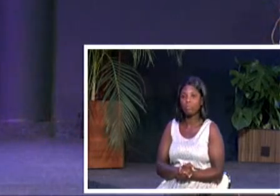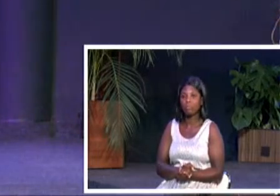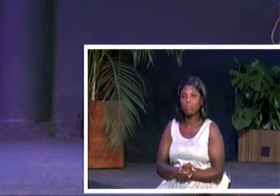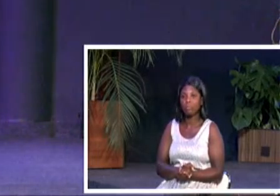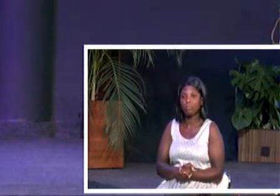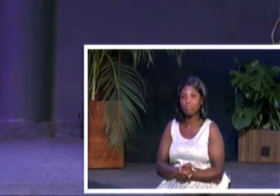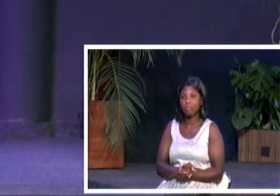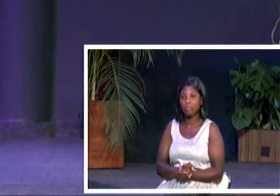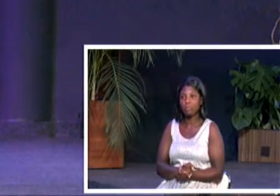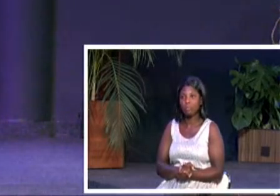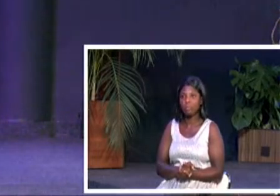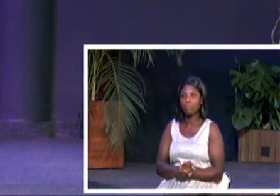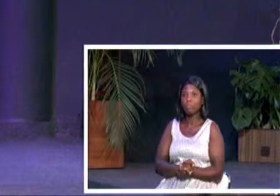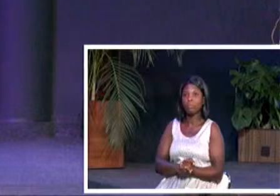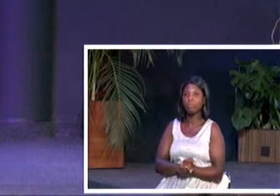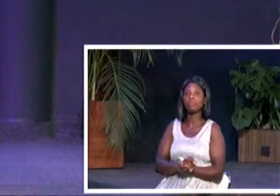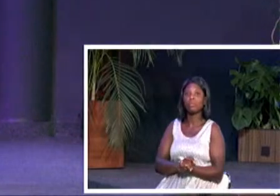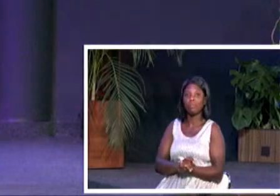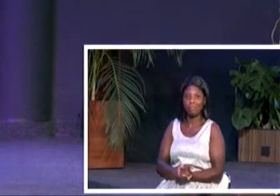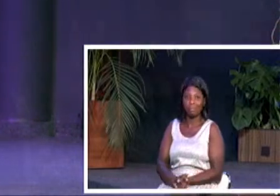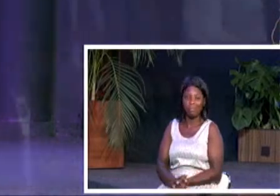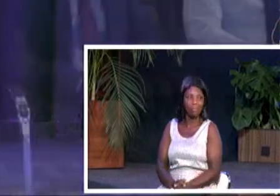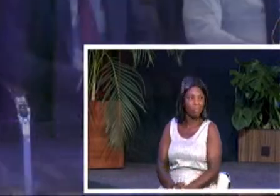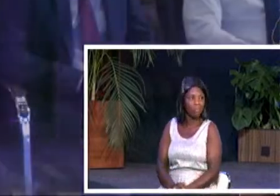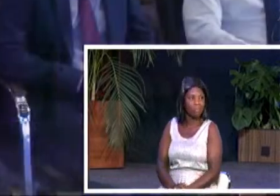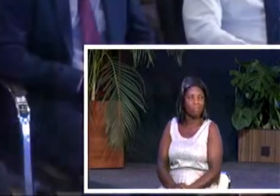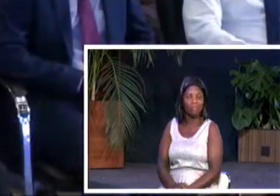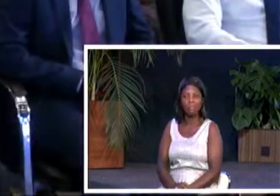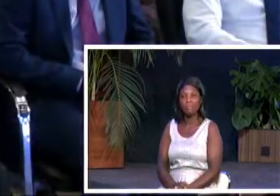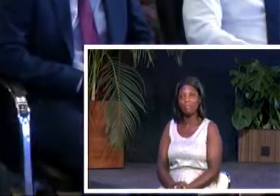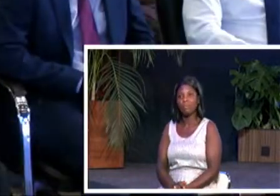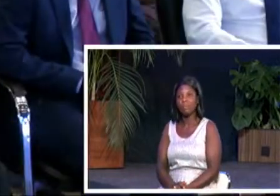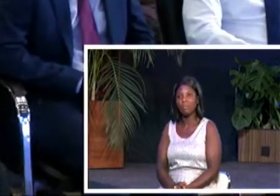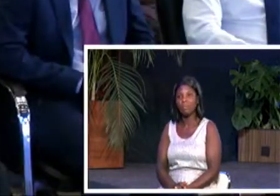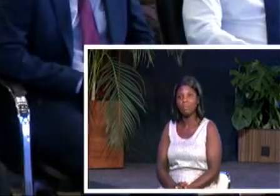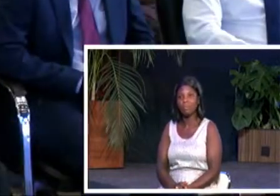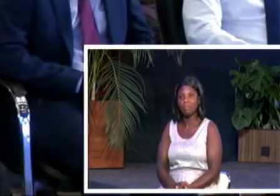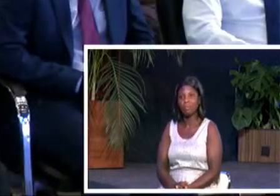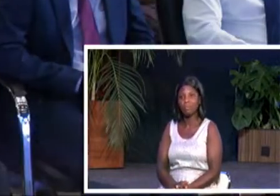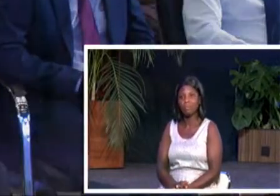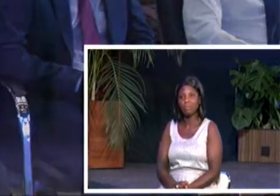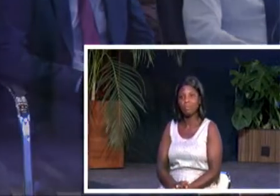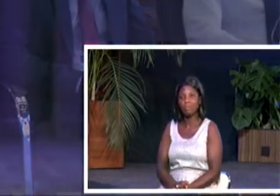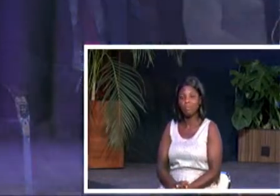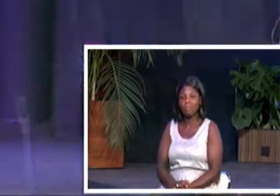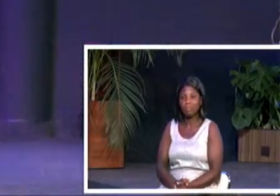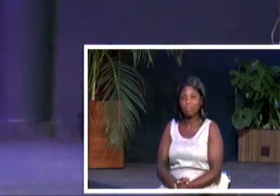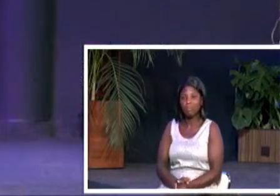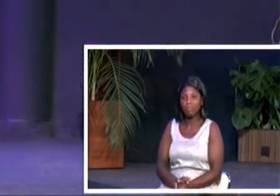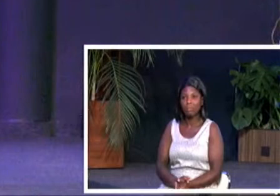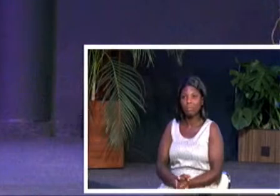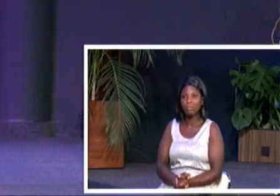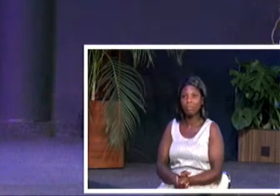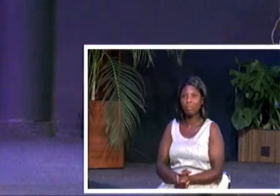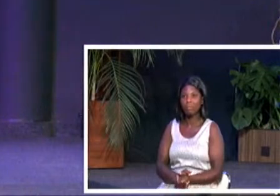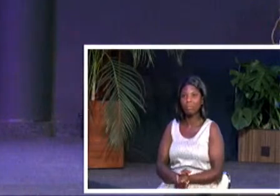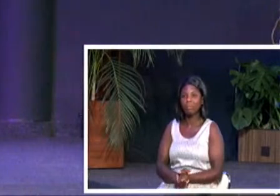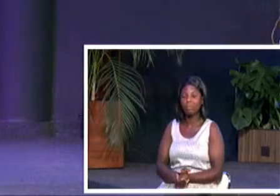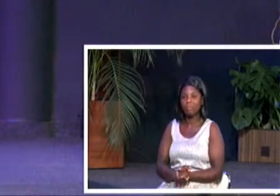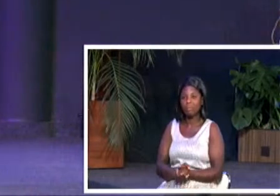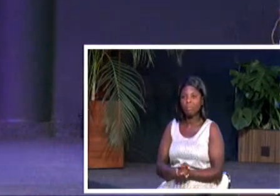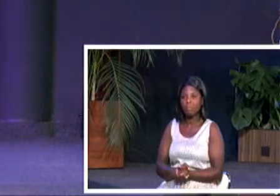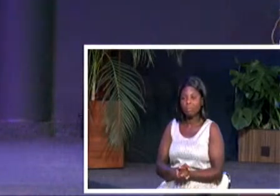are not winning anything. Oh, okay. So PCH is a graduate of Leaders and Leaders in the